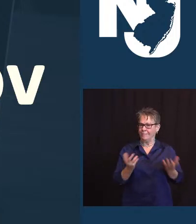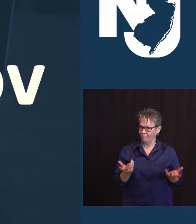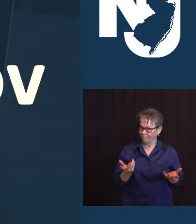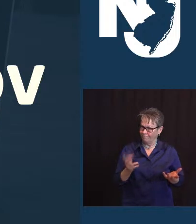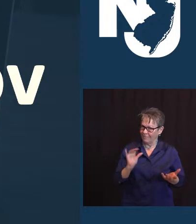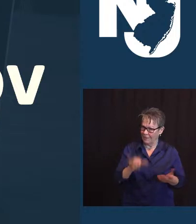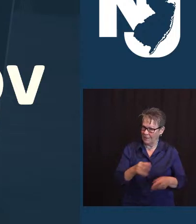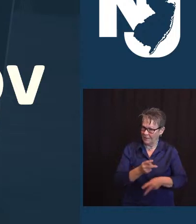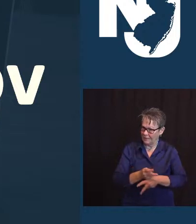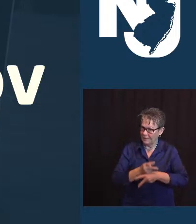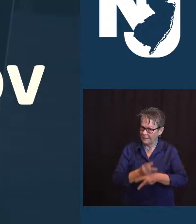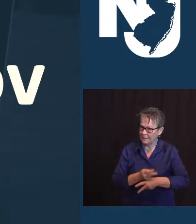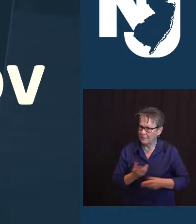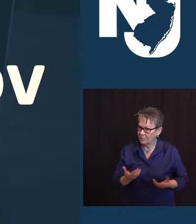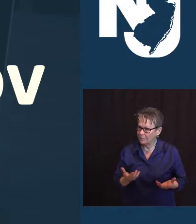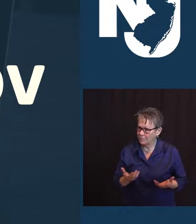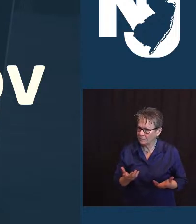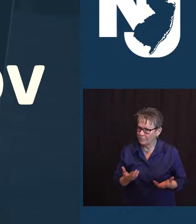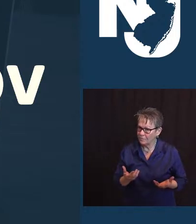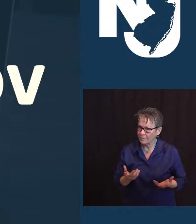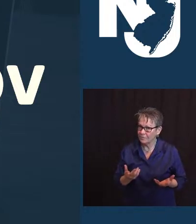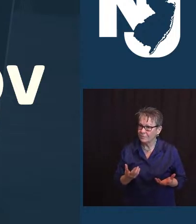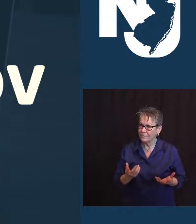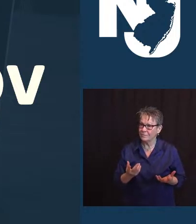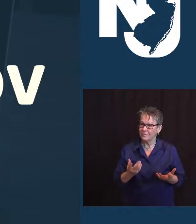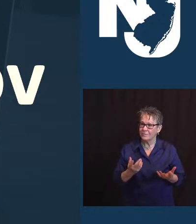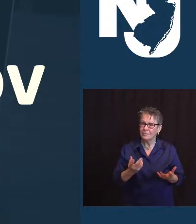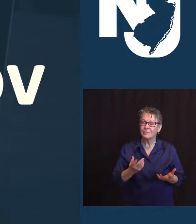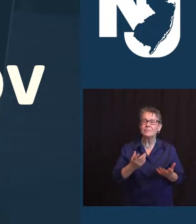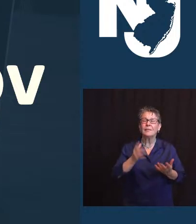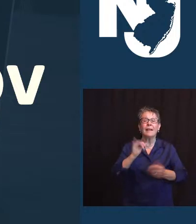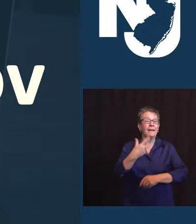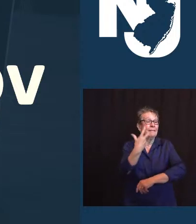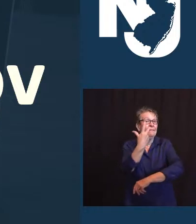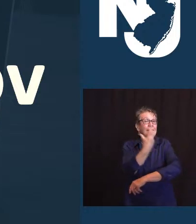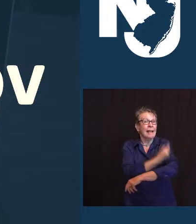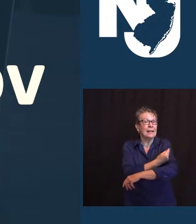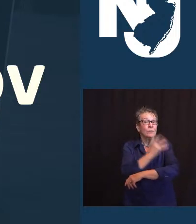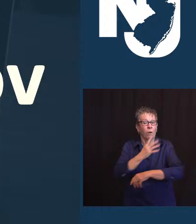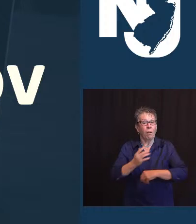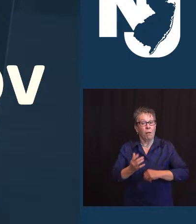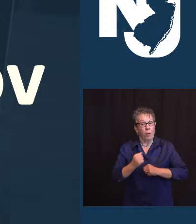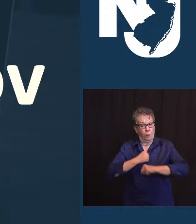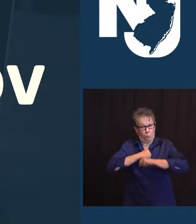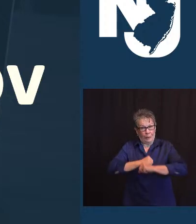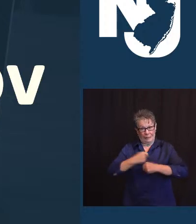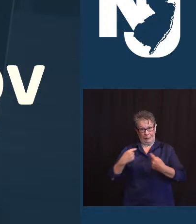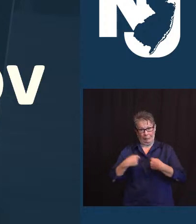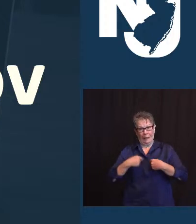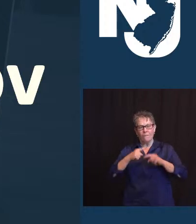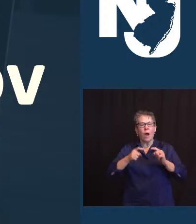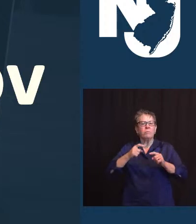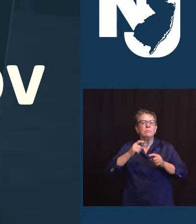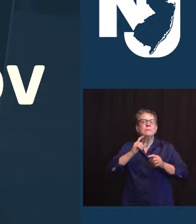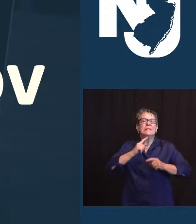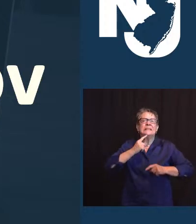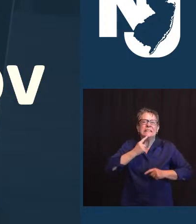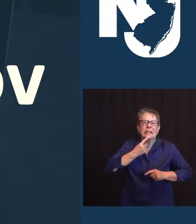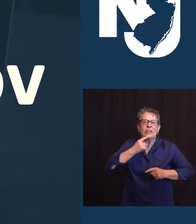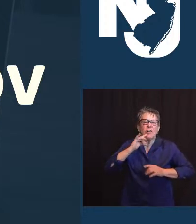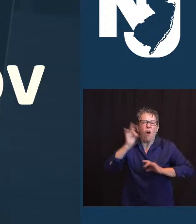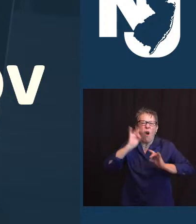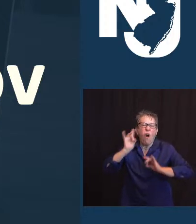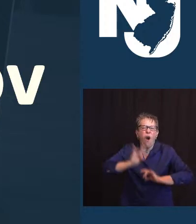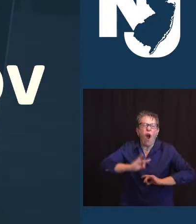developing severe COVID and requiring hospitalization. That is true, but it is not in and of itself a magic